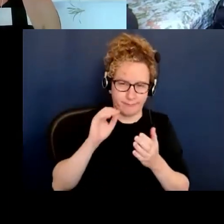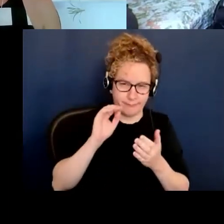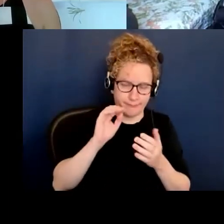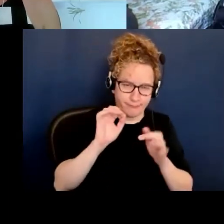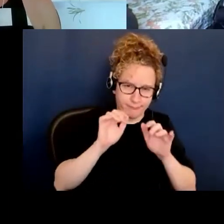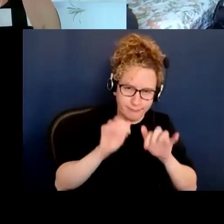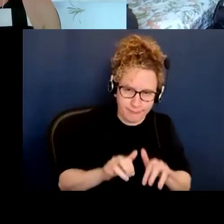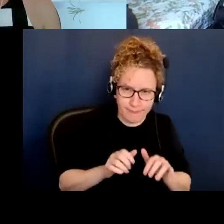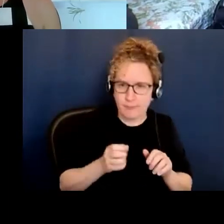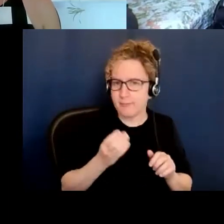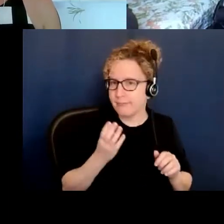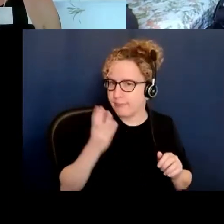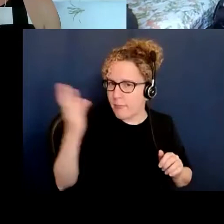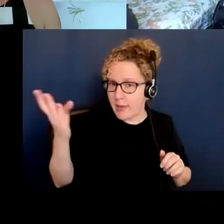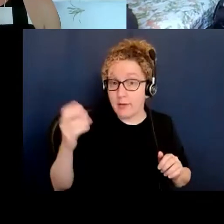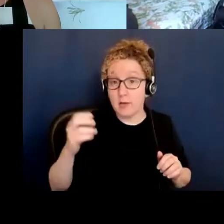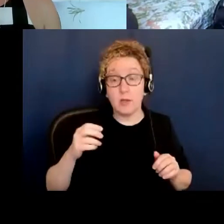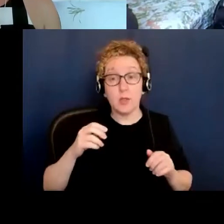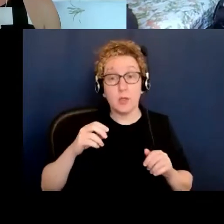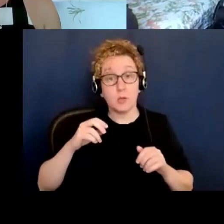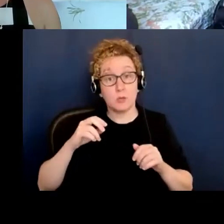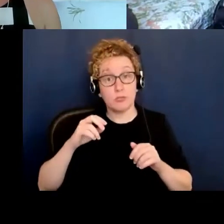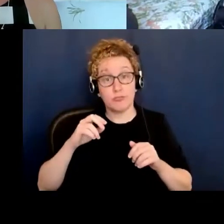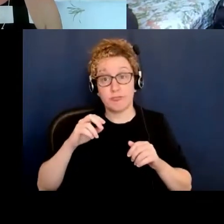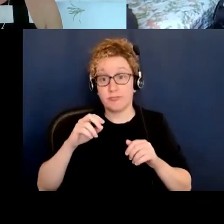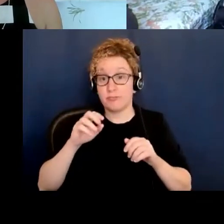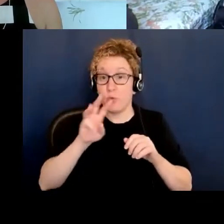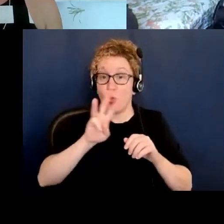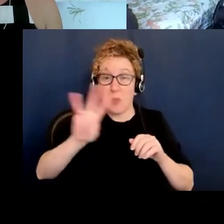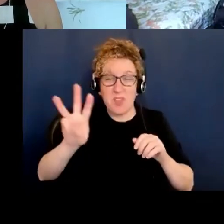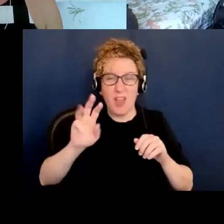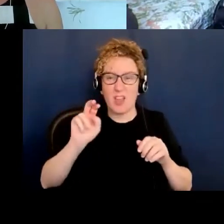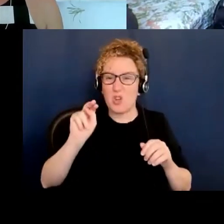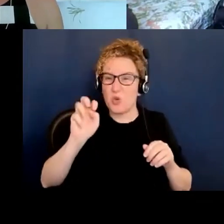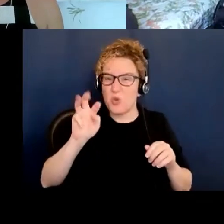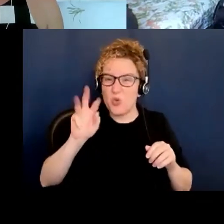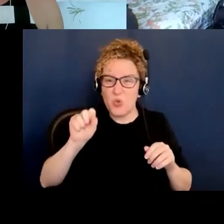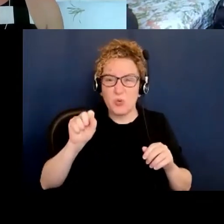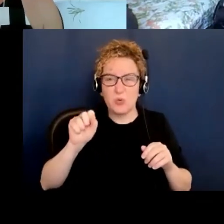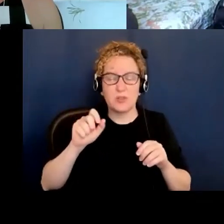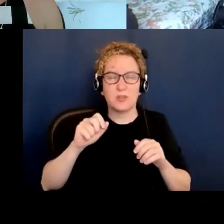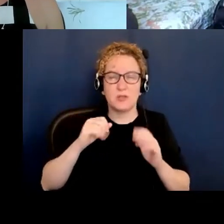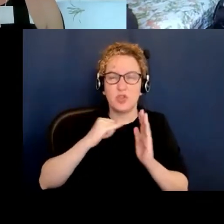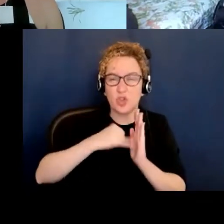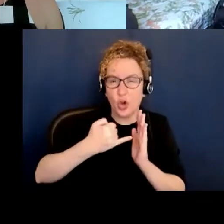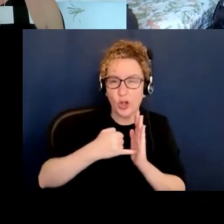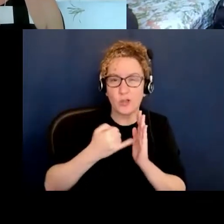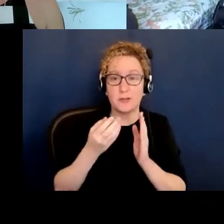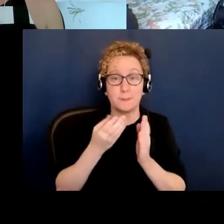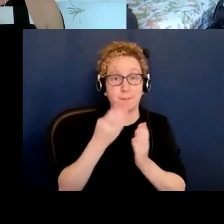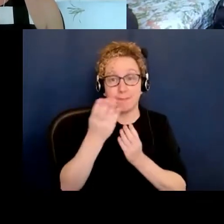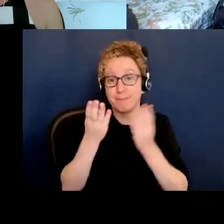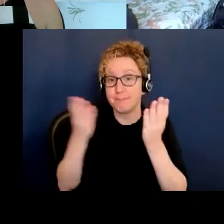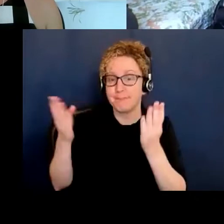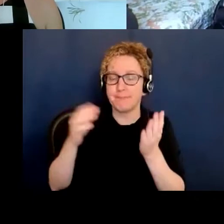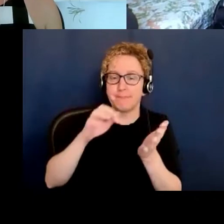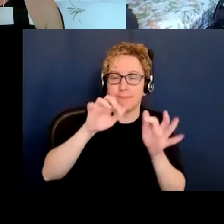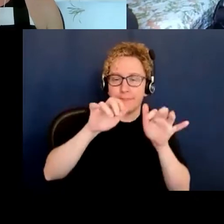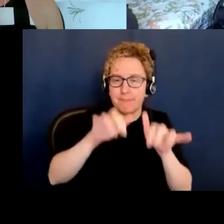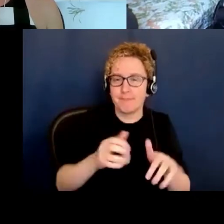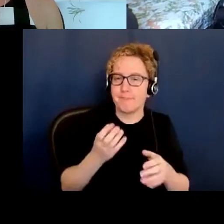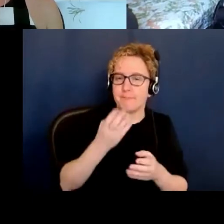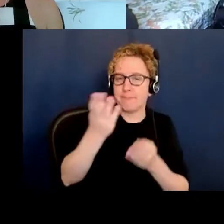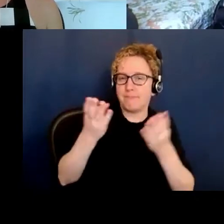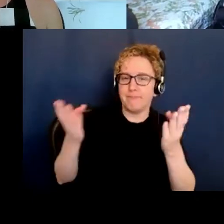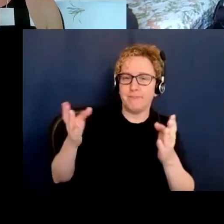other external news sites. And then, you know, we've also relished the opportunity